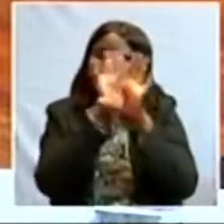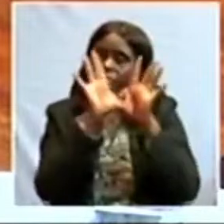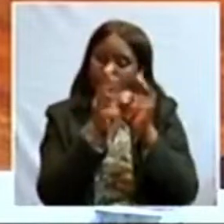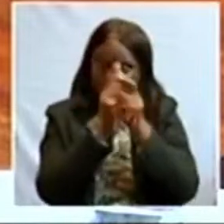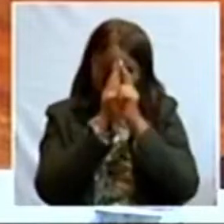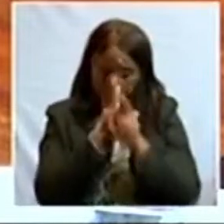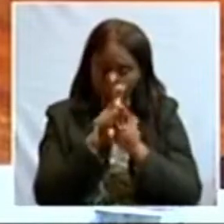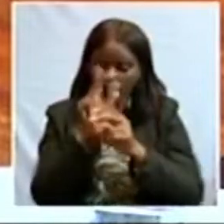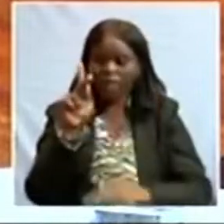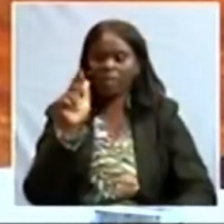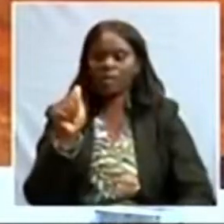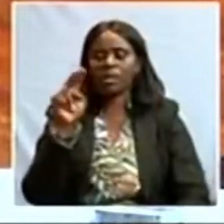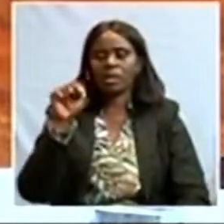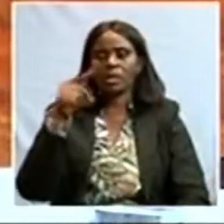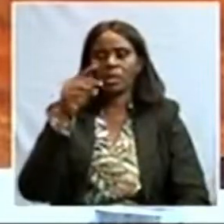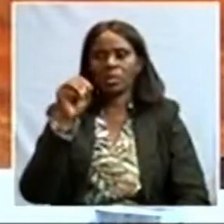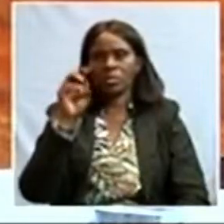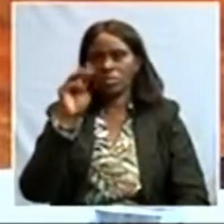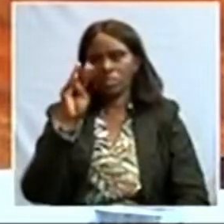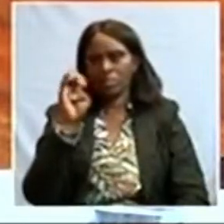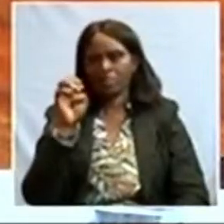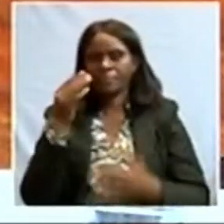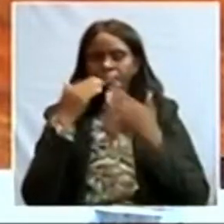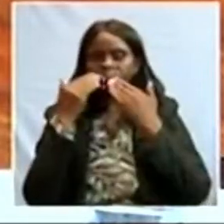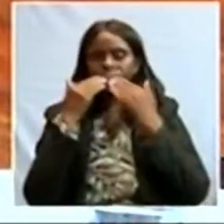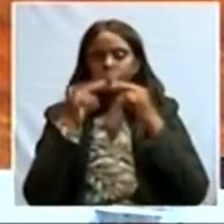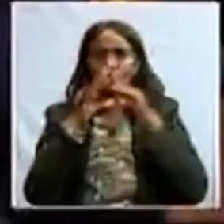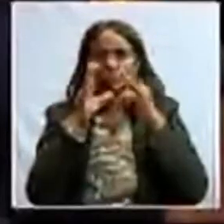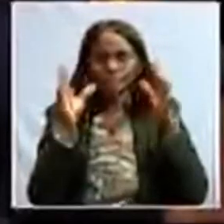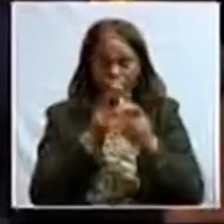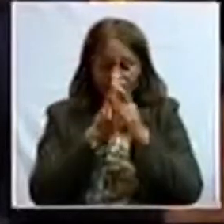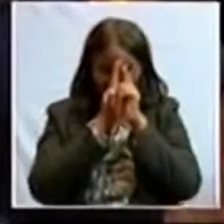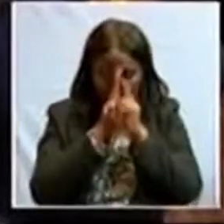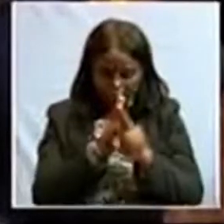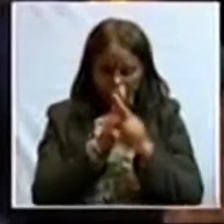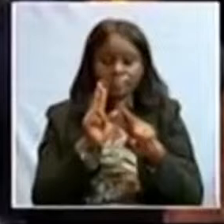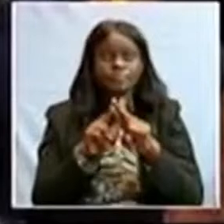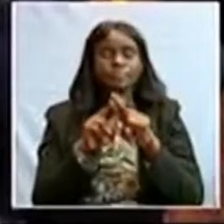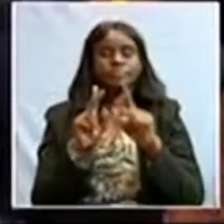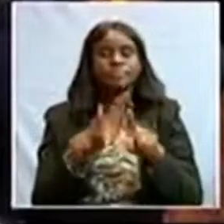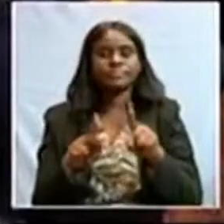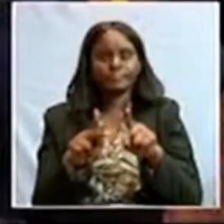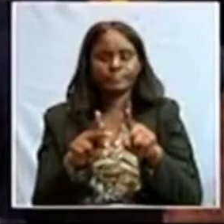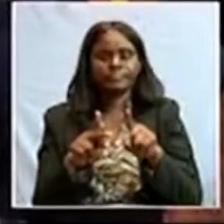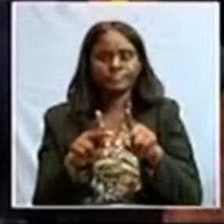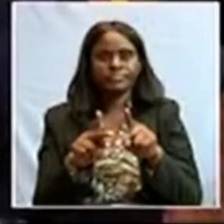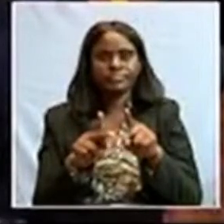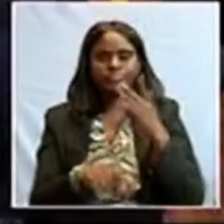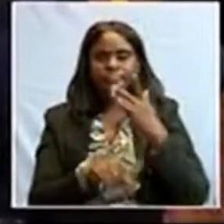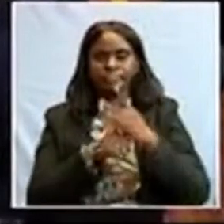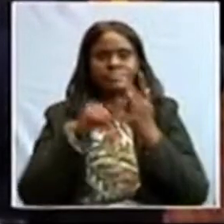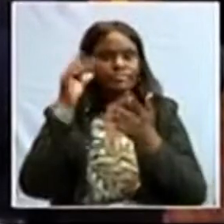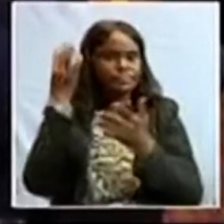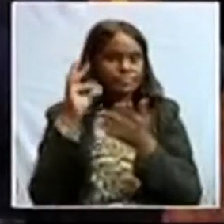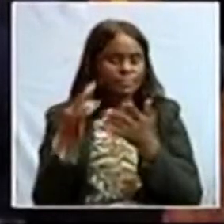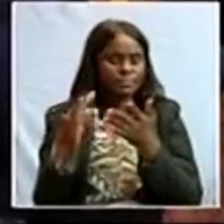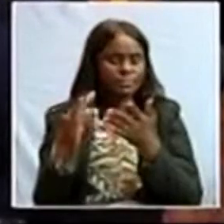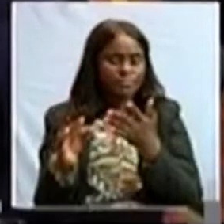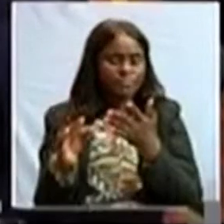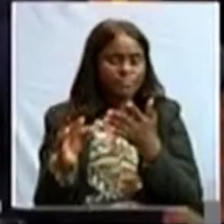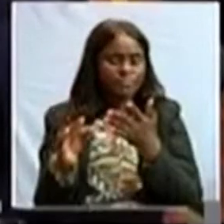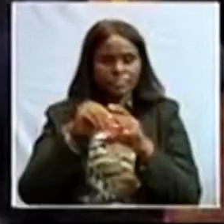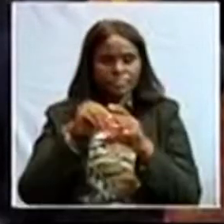Honorable Kangombe. Thank you very much, Honorable Chair. Town Clerk, in